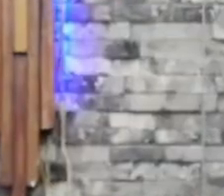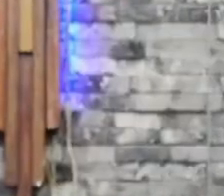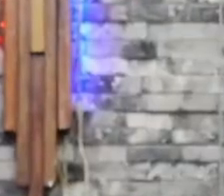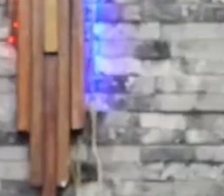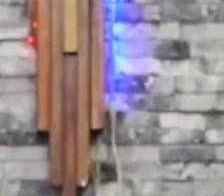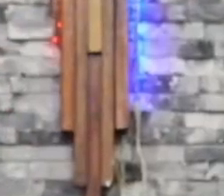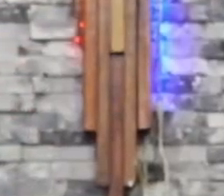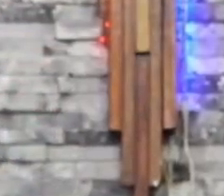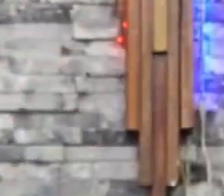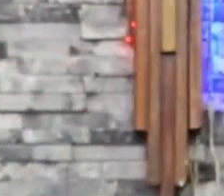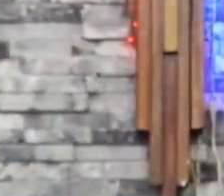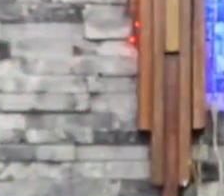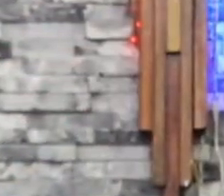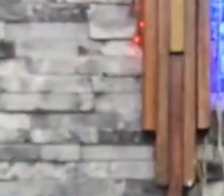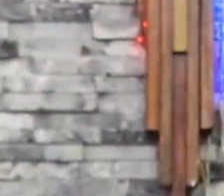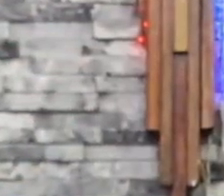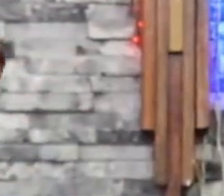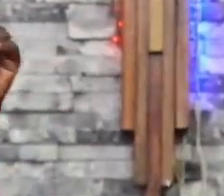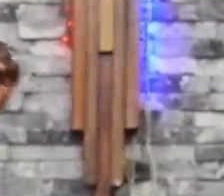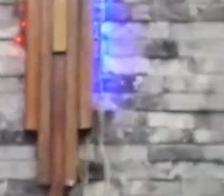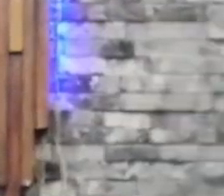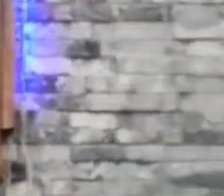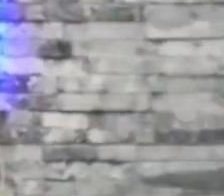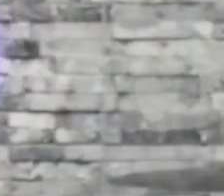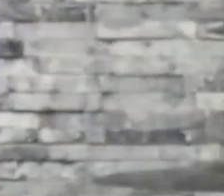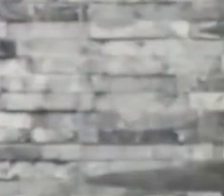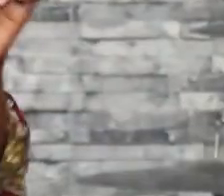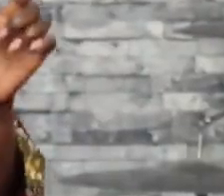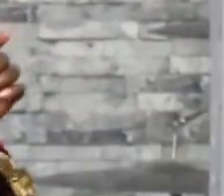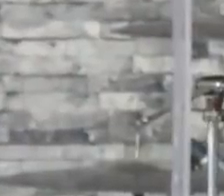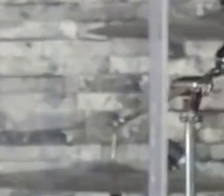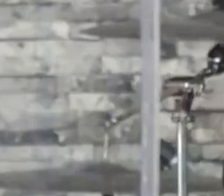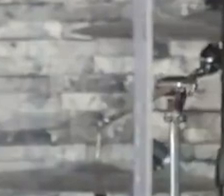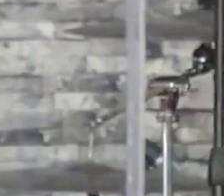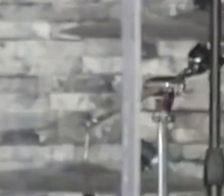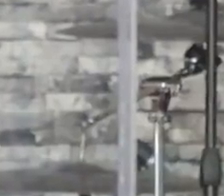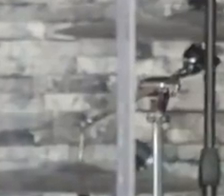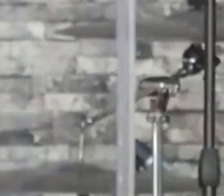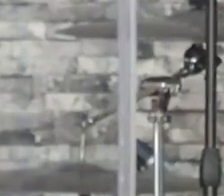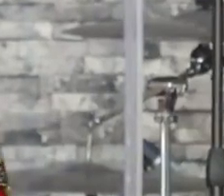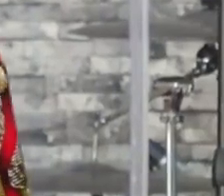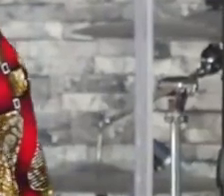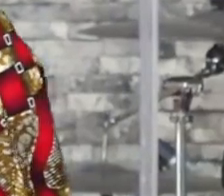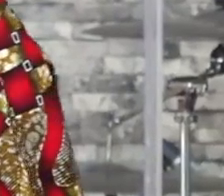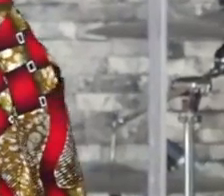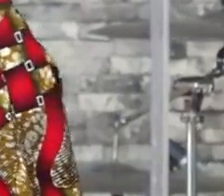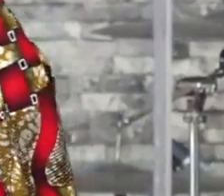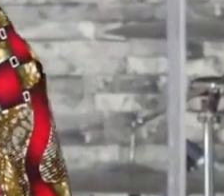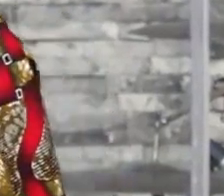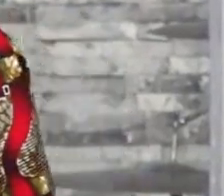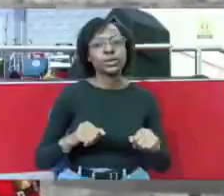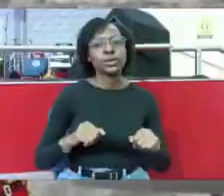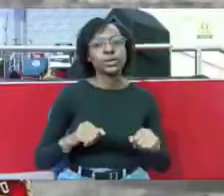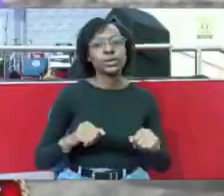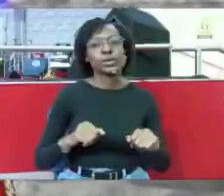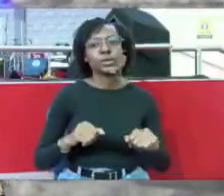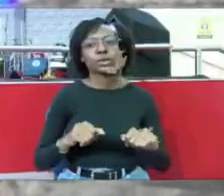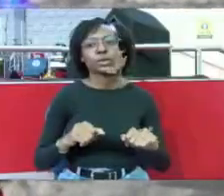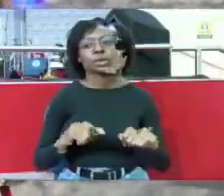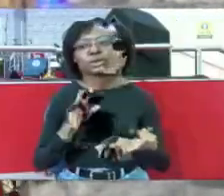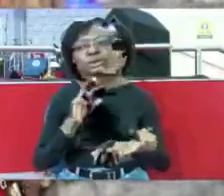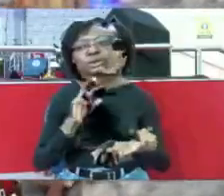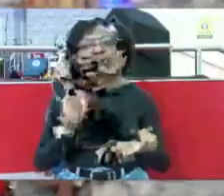juu kabisa, it means that not many people are able to discover the secret place of the Most High. Inamaanisha kwamba si watu wengi